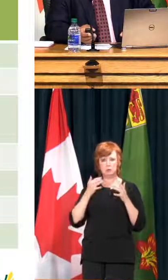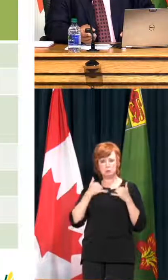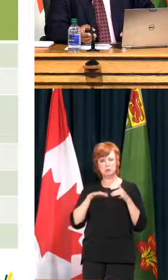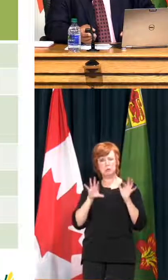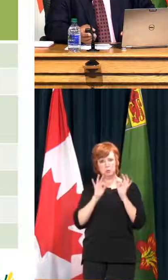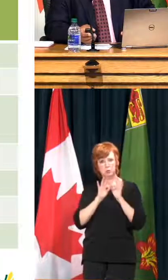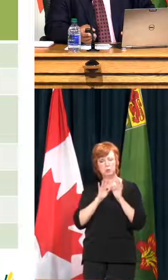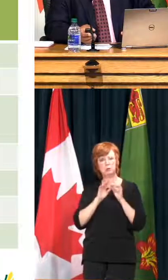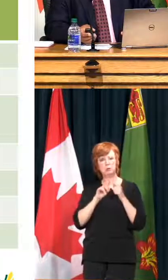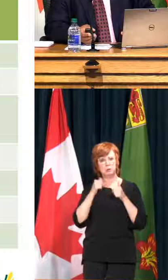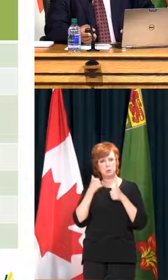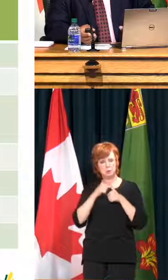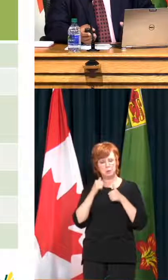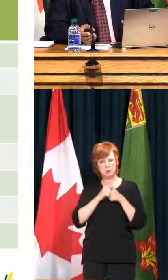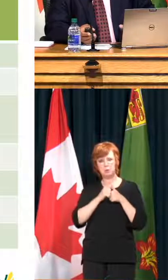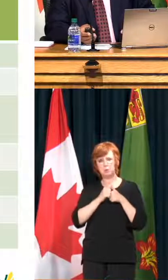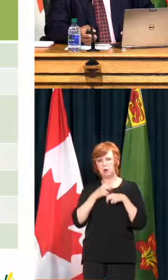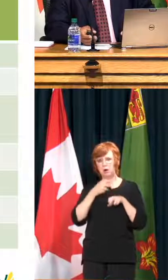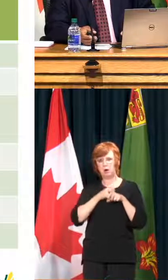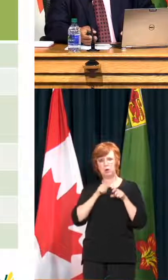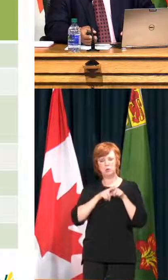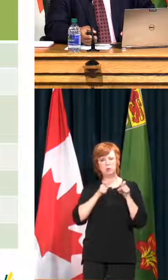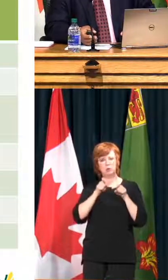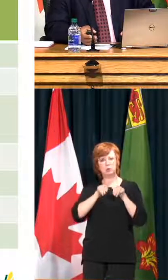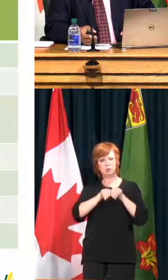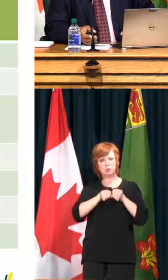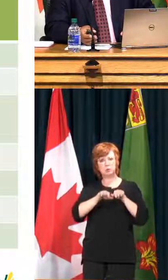additional cases and deaths, and now